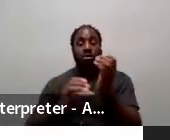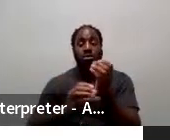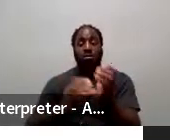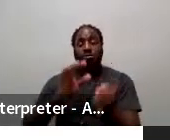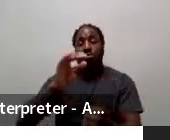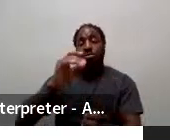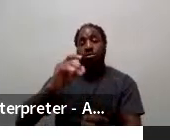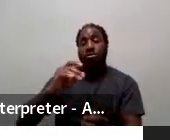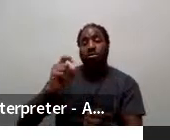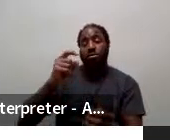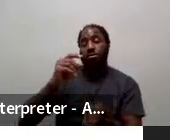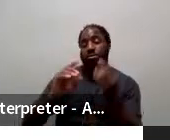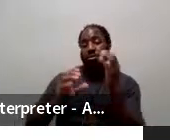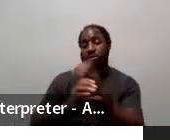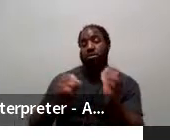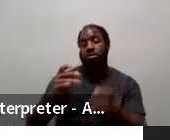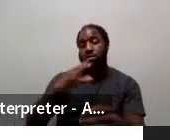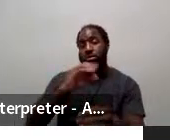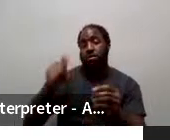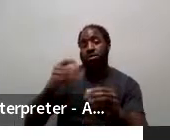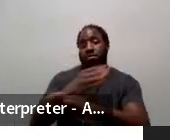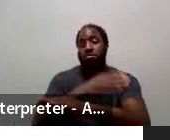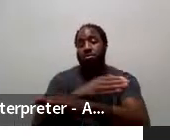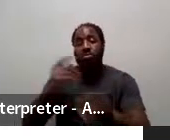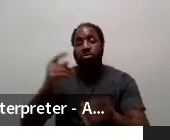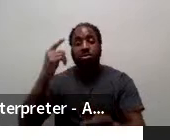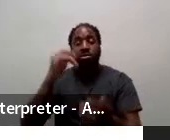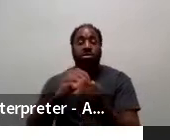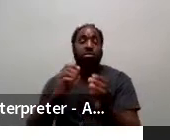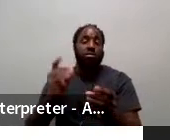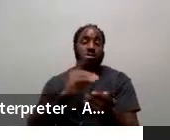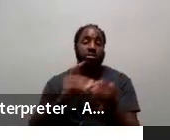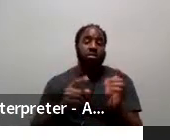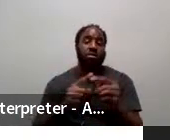that provide a redesign that is both safer and more